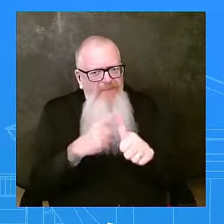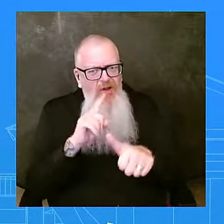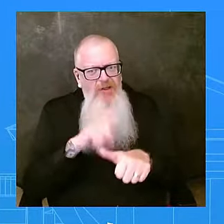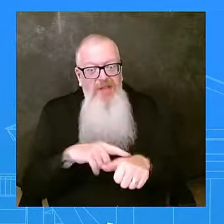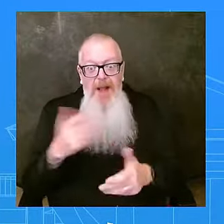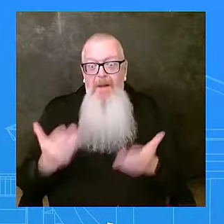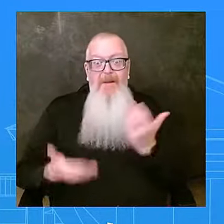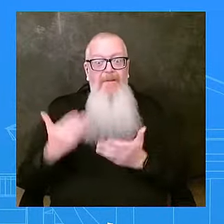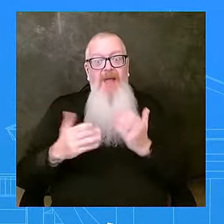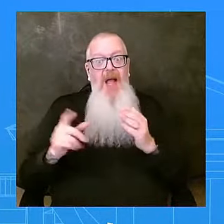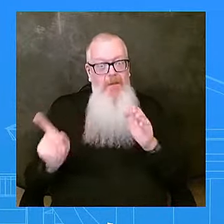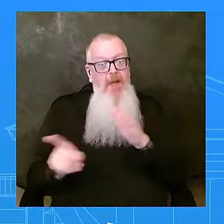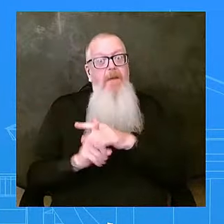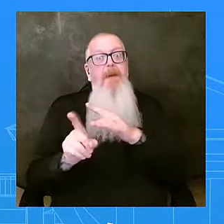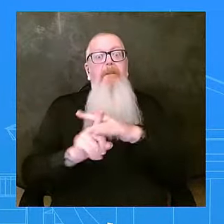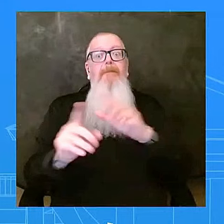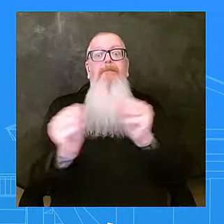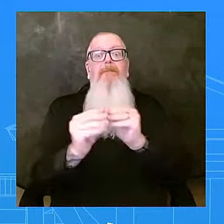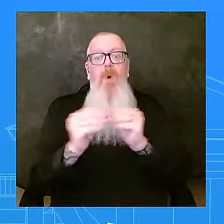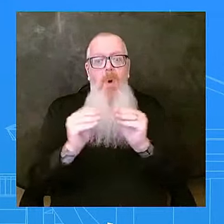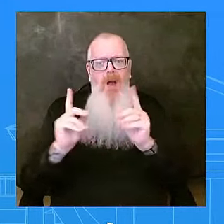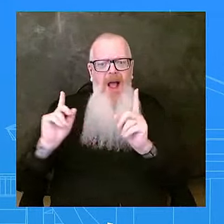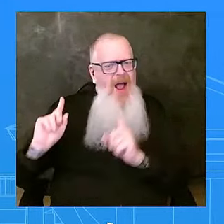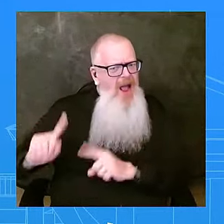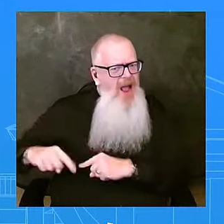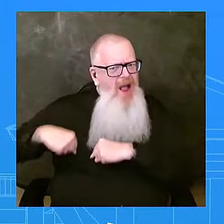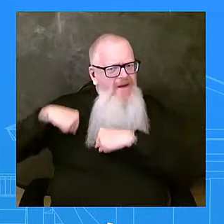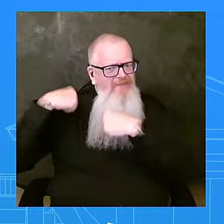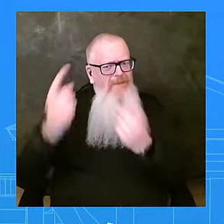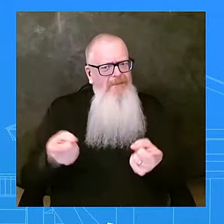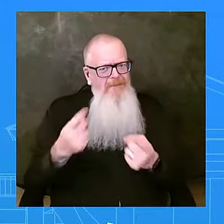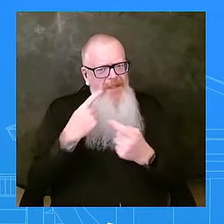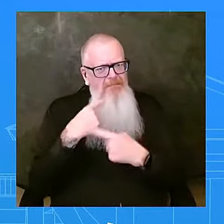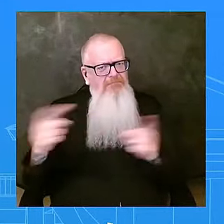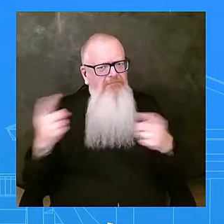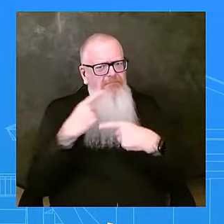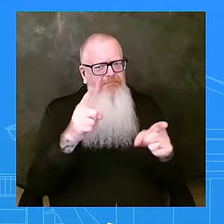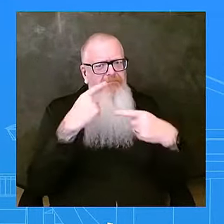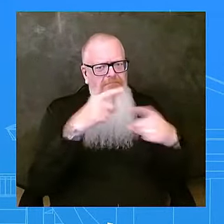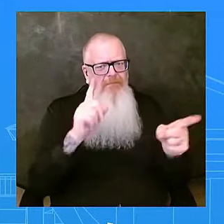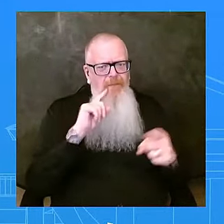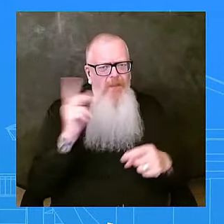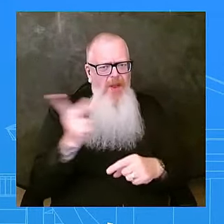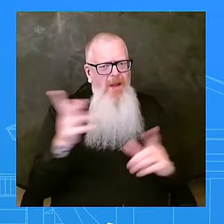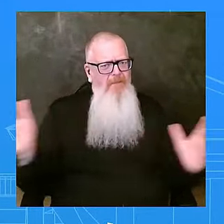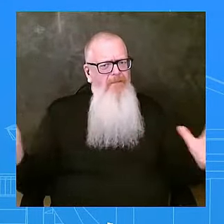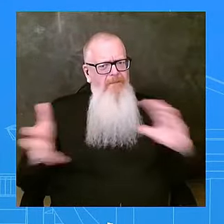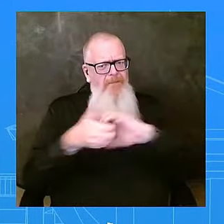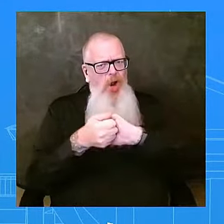pretty consistent in saying that their partnership is important and